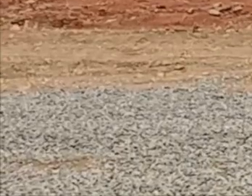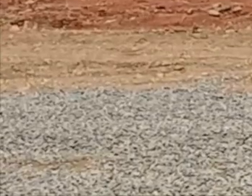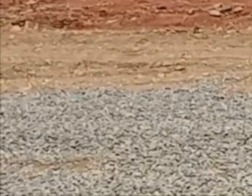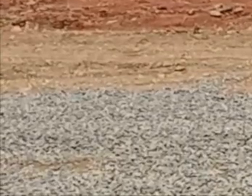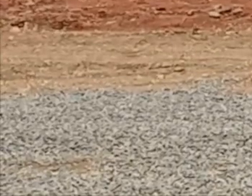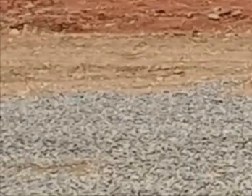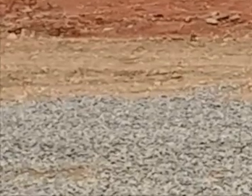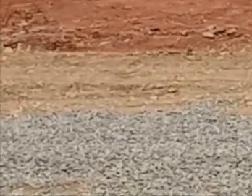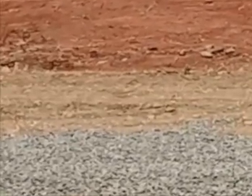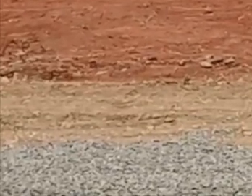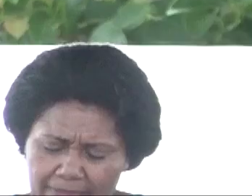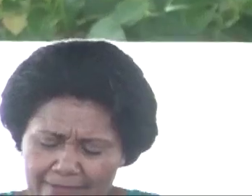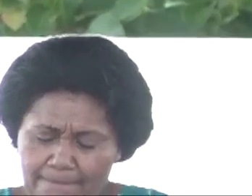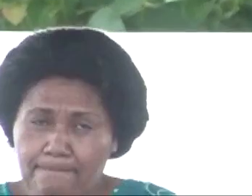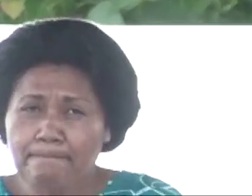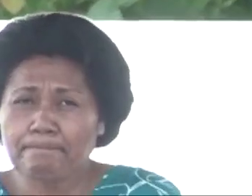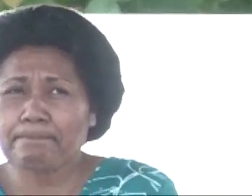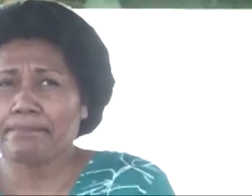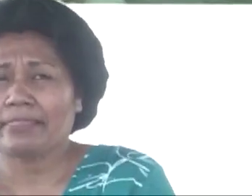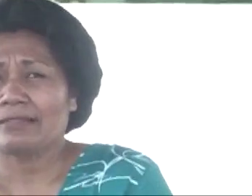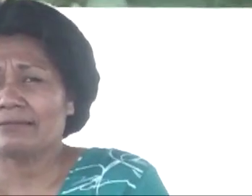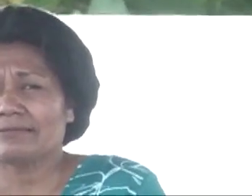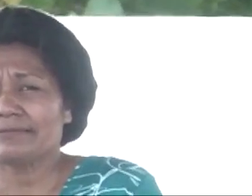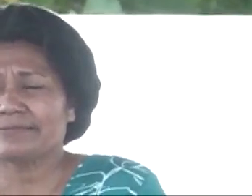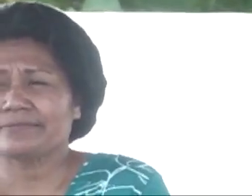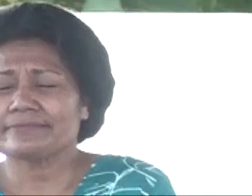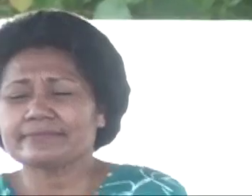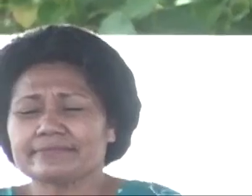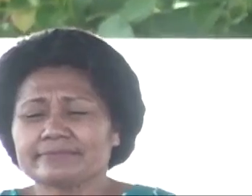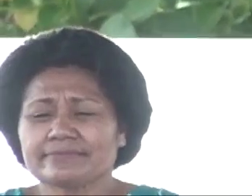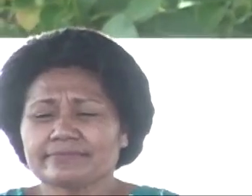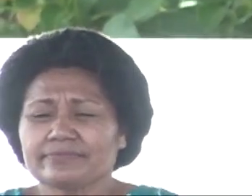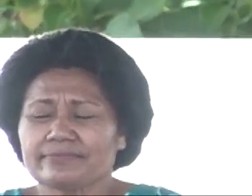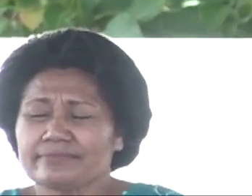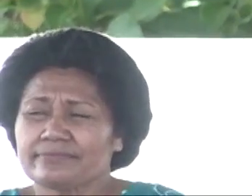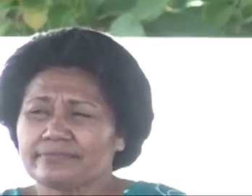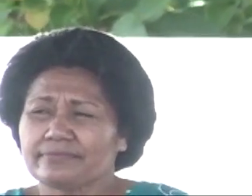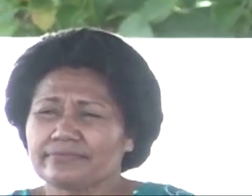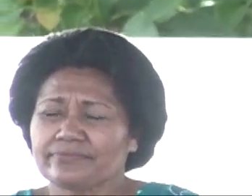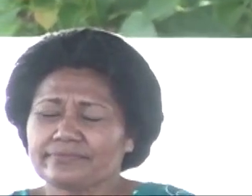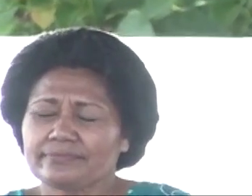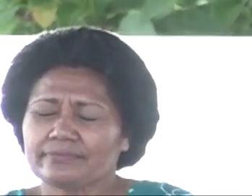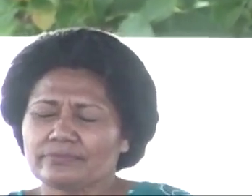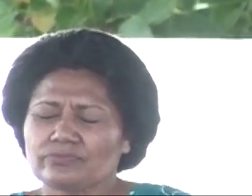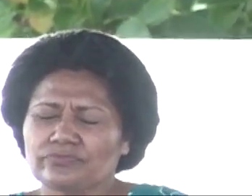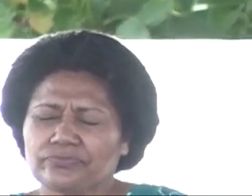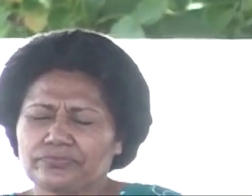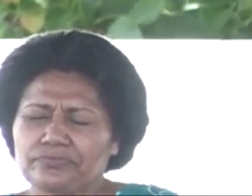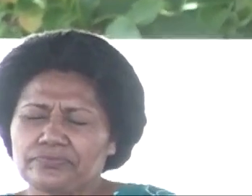That we are all born one day, we live our lives with our choices daily, and we will die one